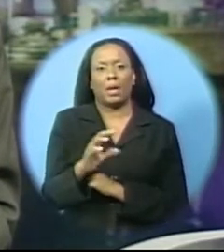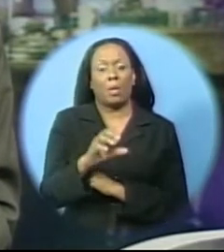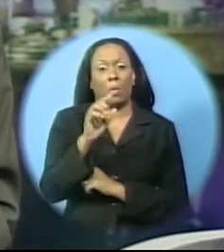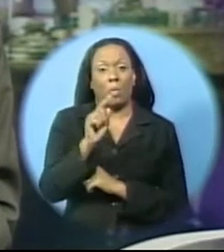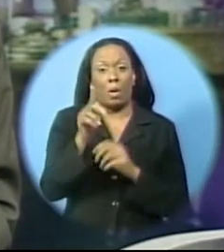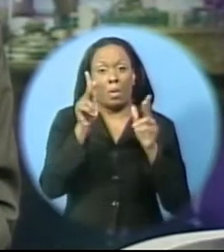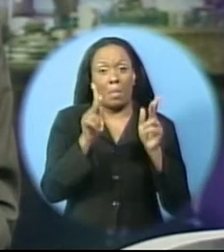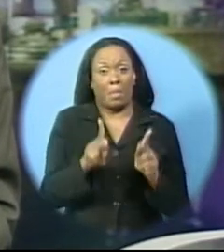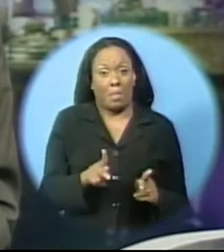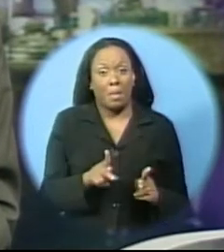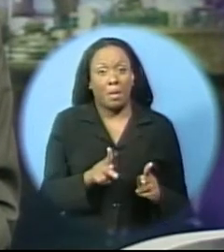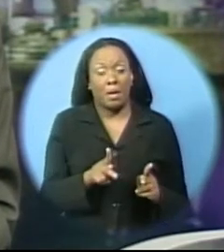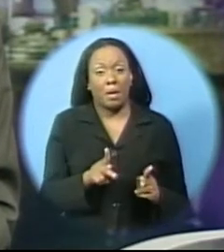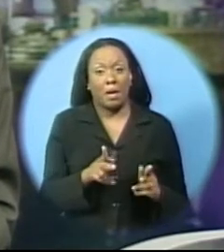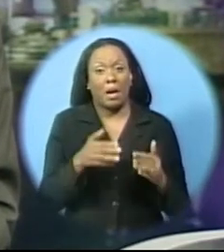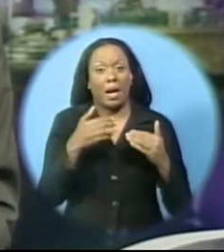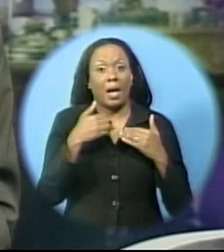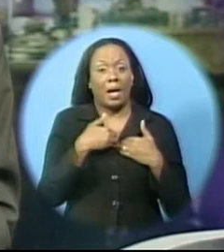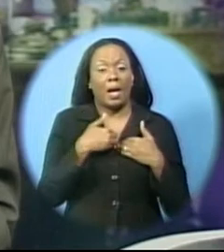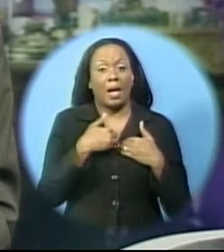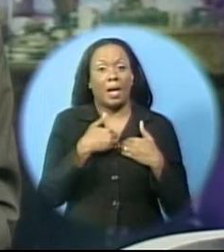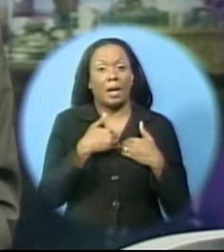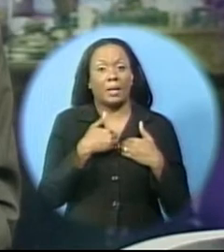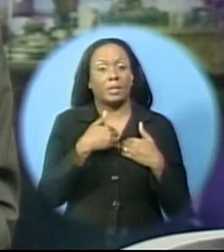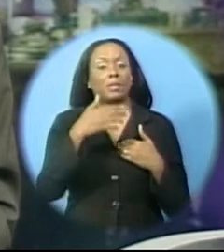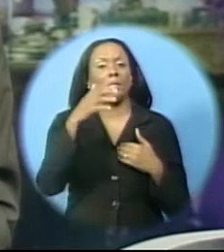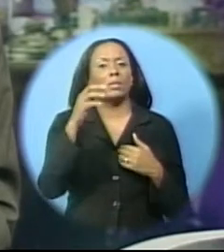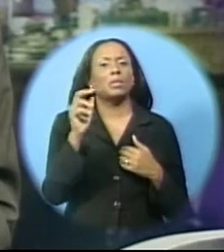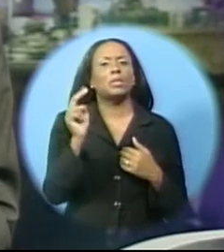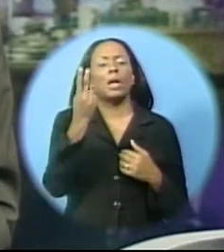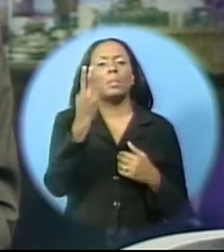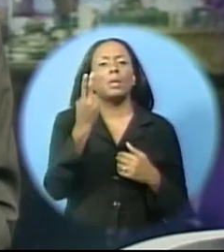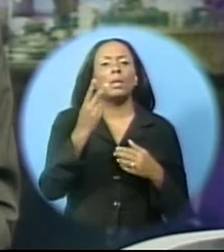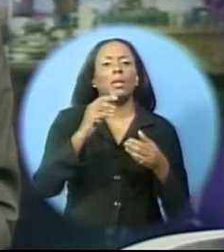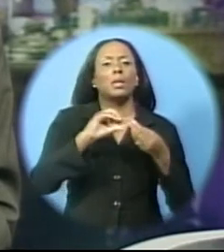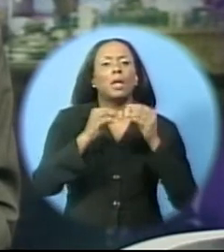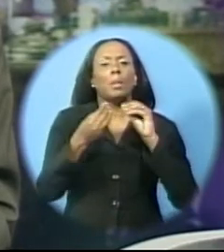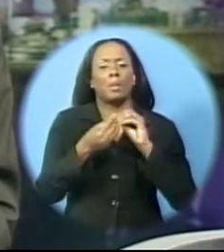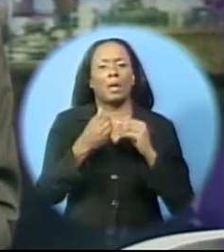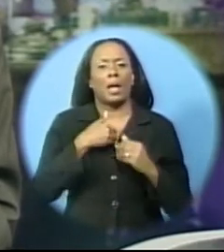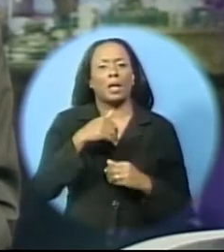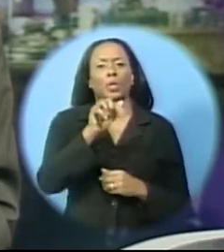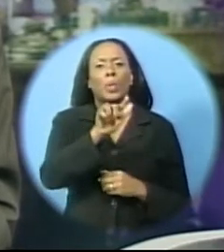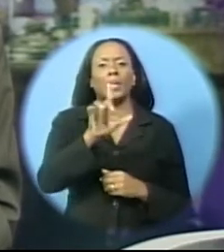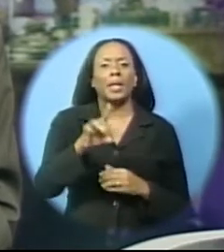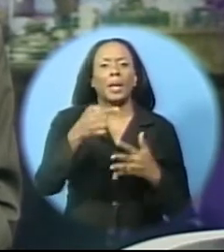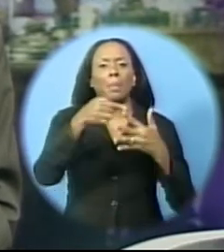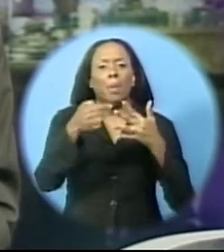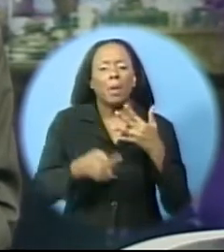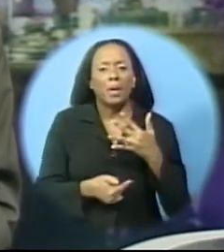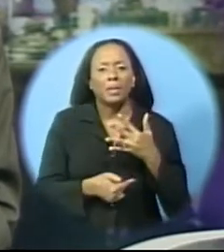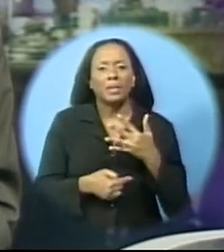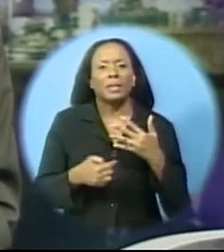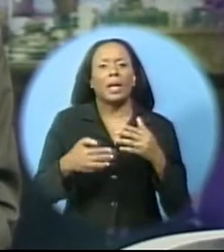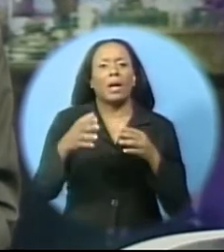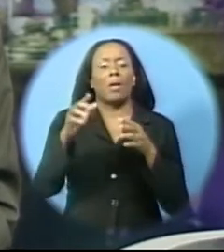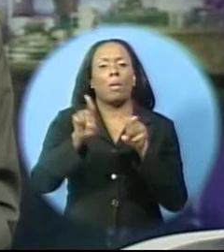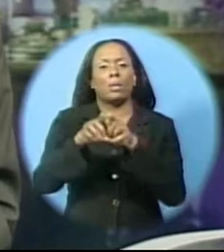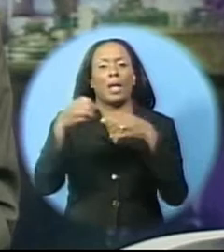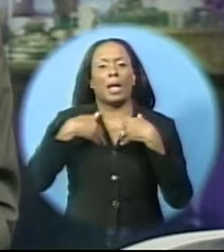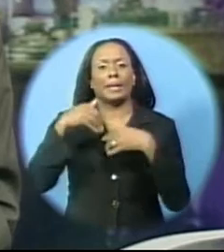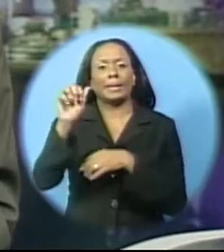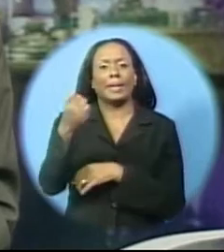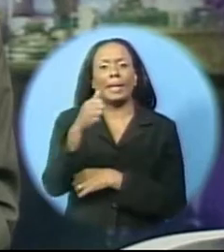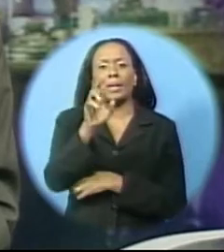McDonnell led three players in double figures for Warriors, scoring a game-high 28 points and grabbing 10 rebounds. Ricardo